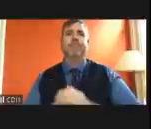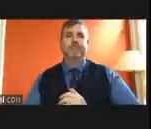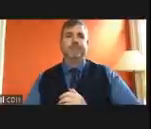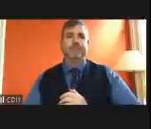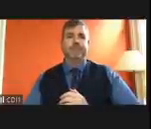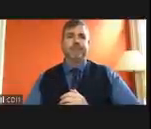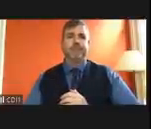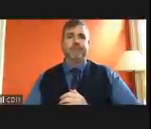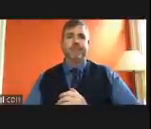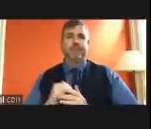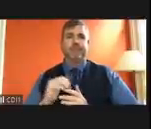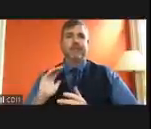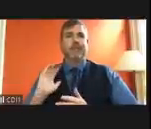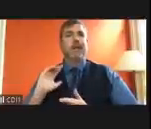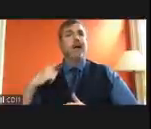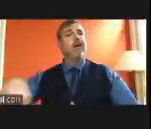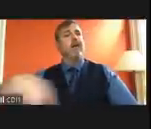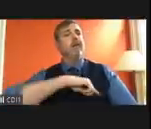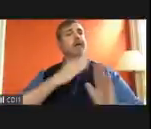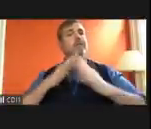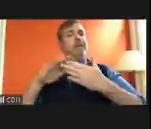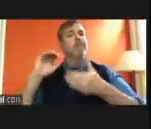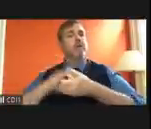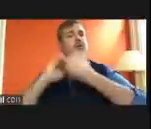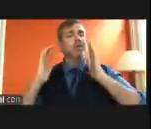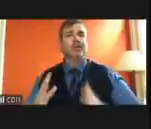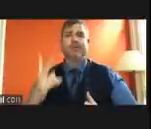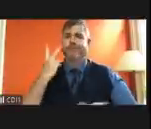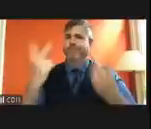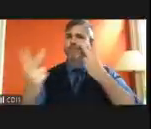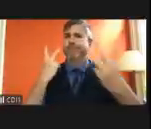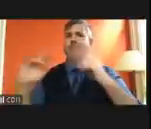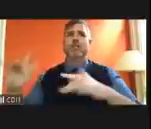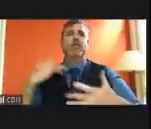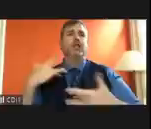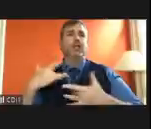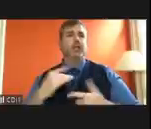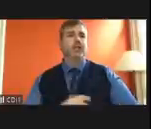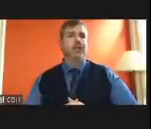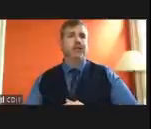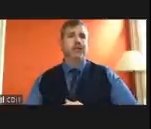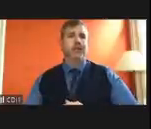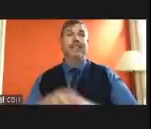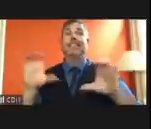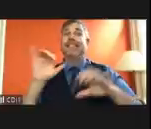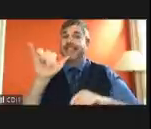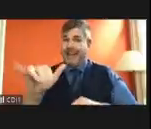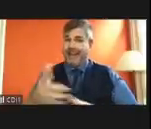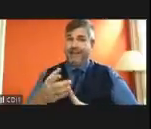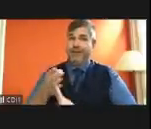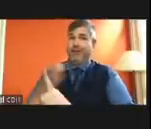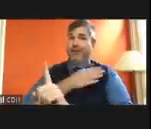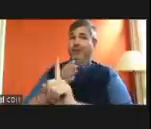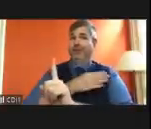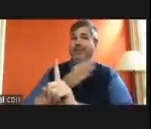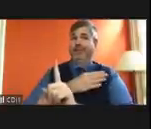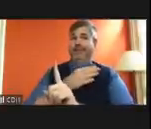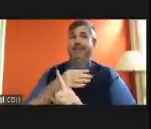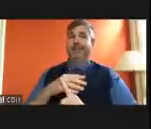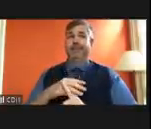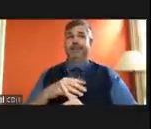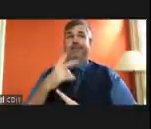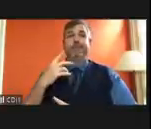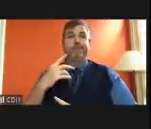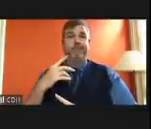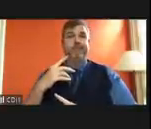concern, and we did so very early in the pandemic in this county. And when we think about these congregate